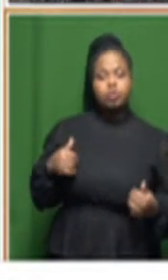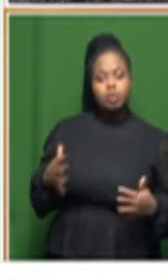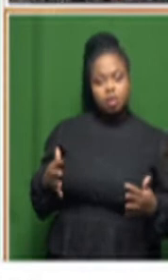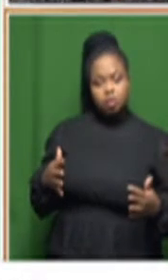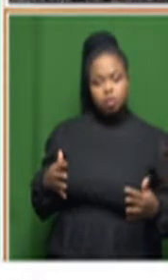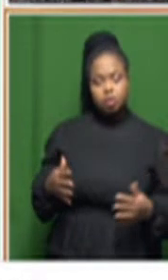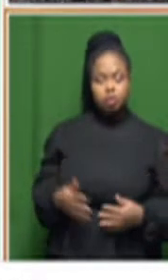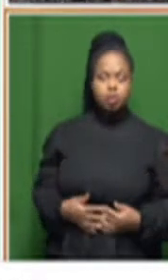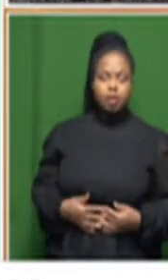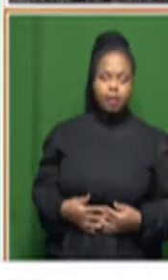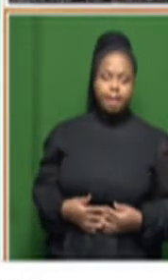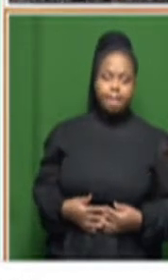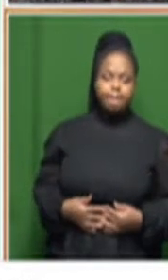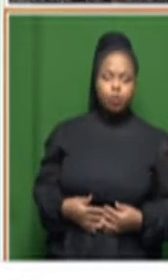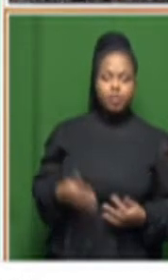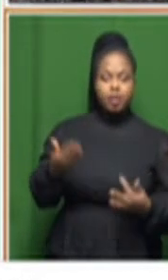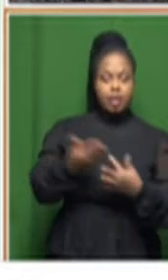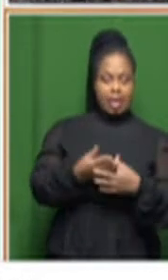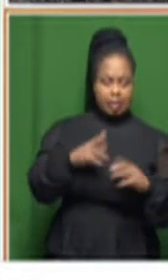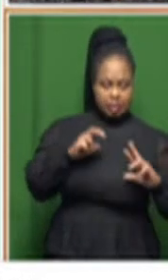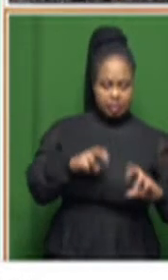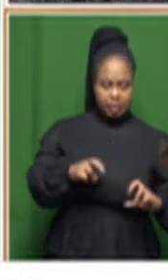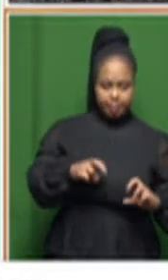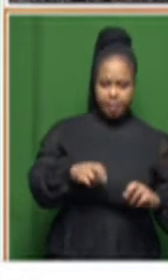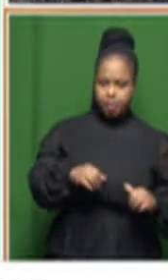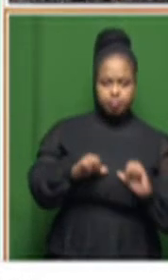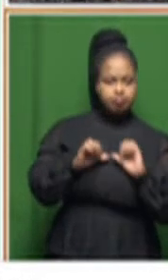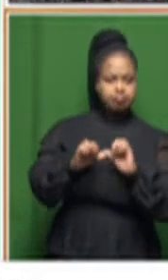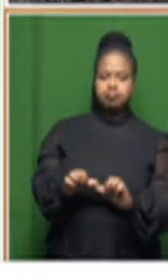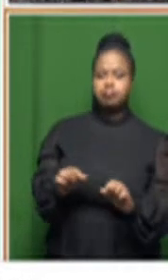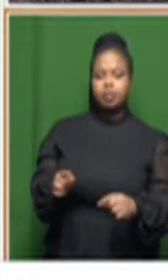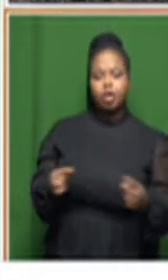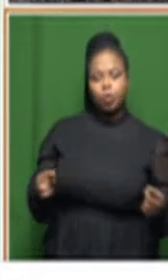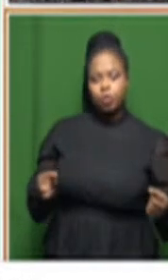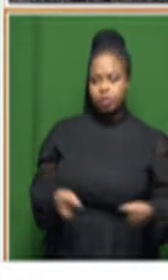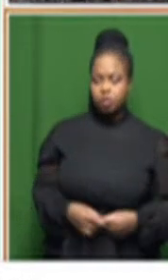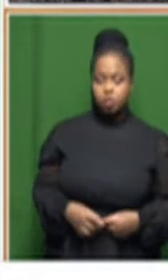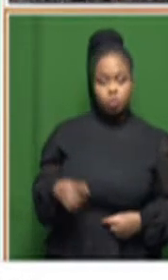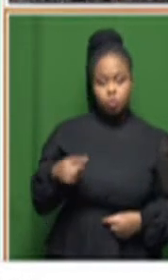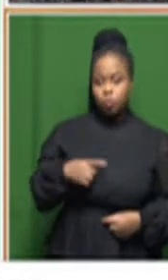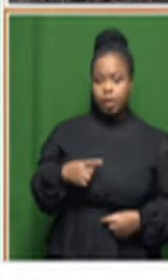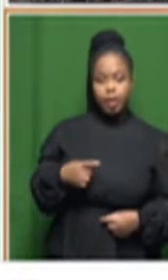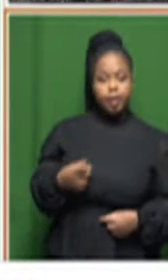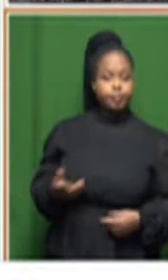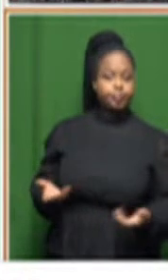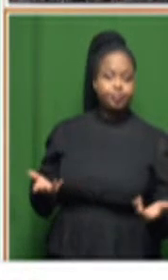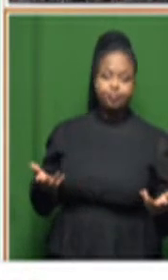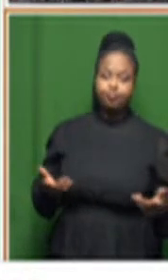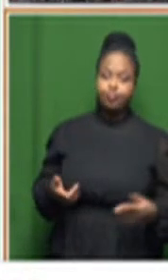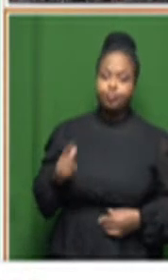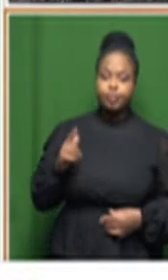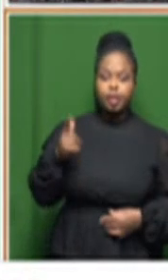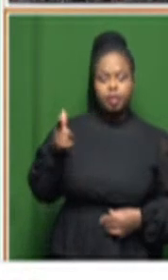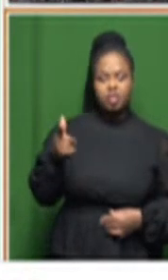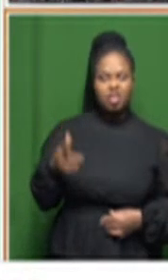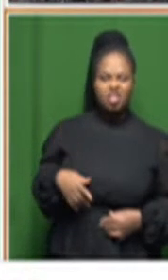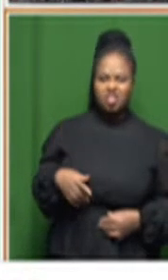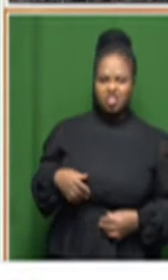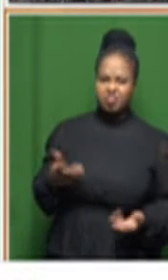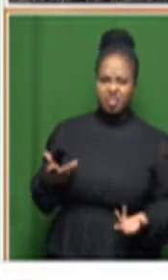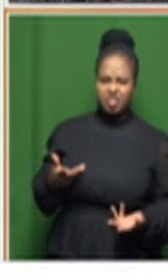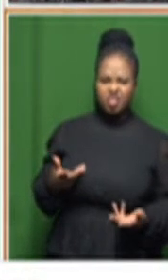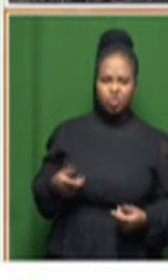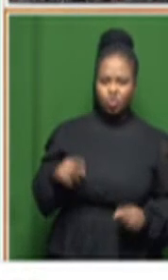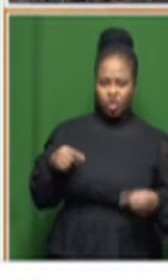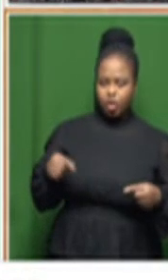a case, but you cannot proceed because the case end up to be ineligible for